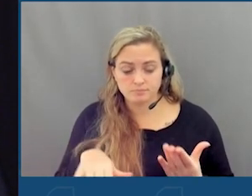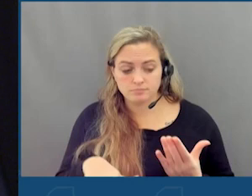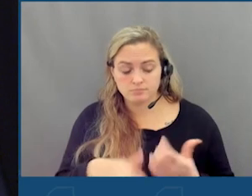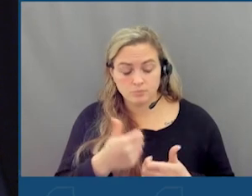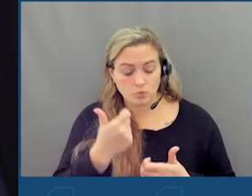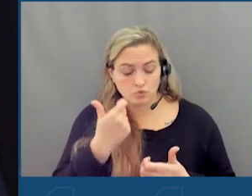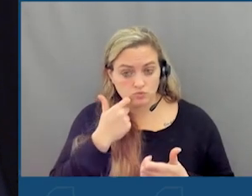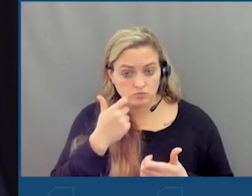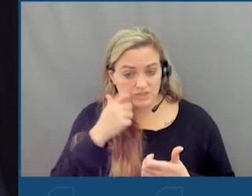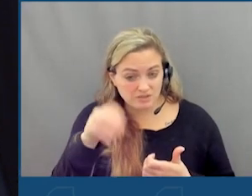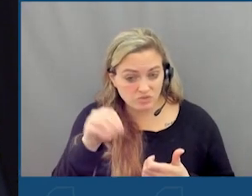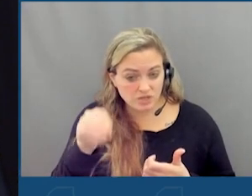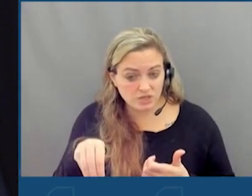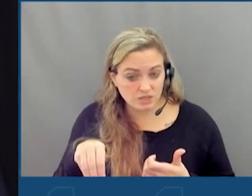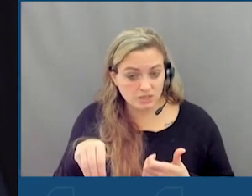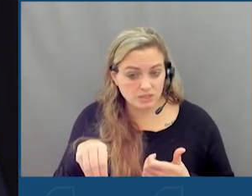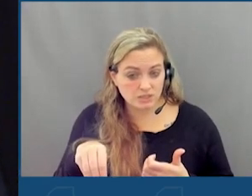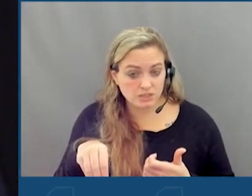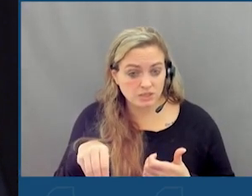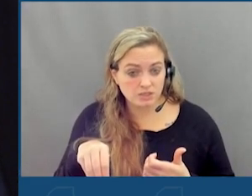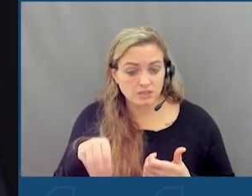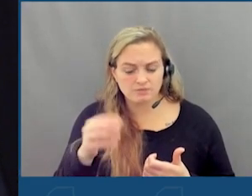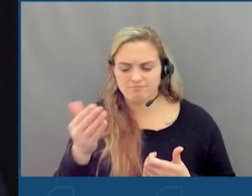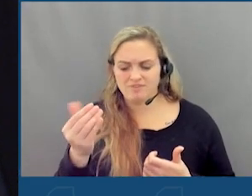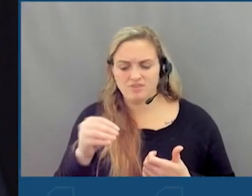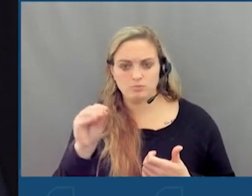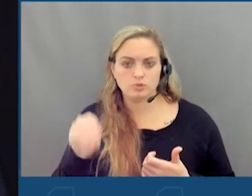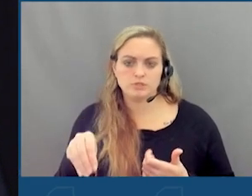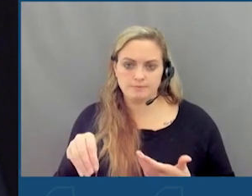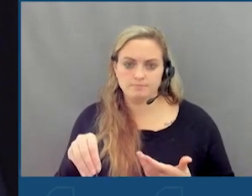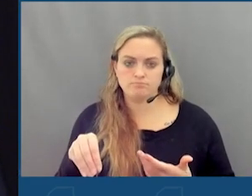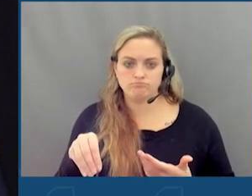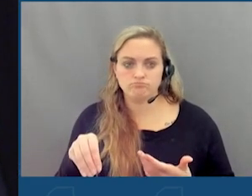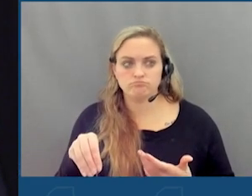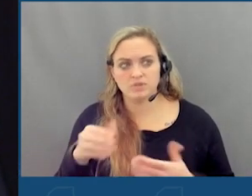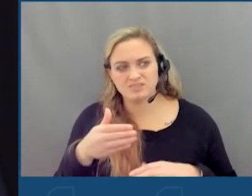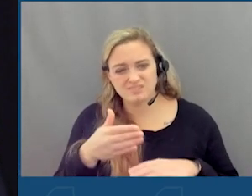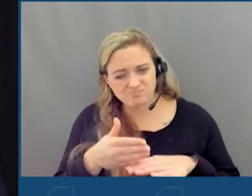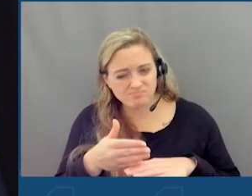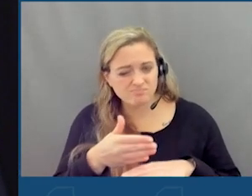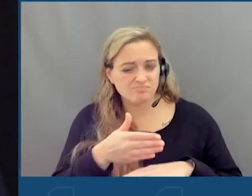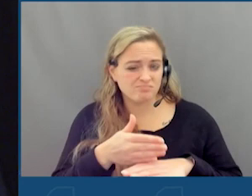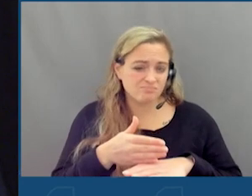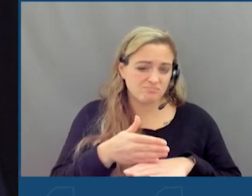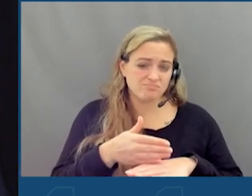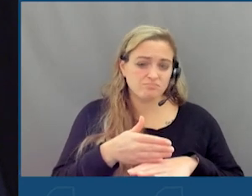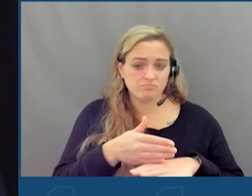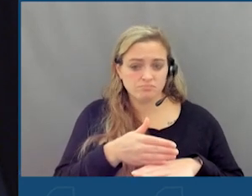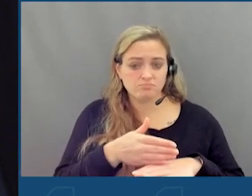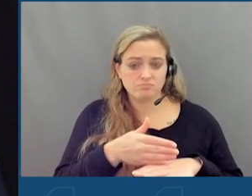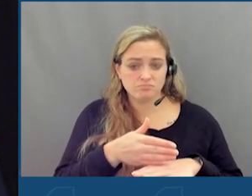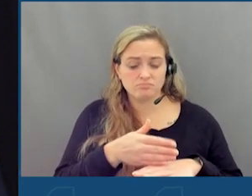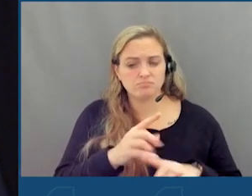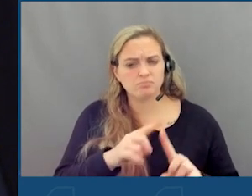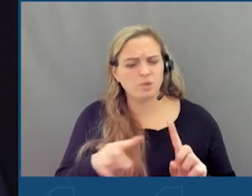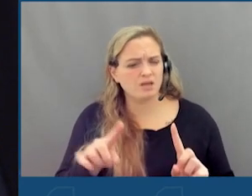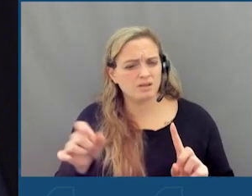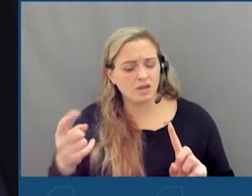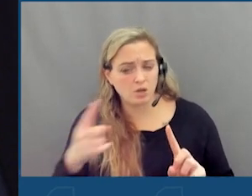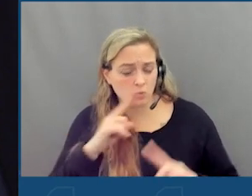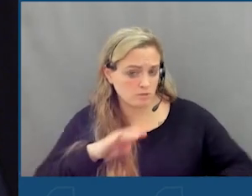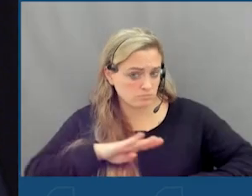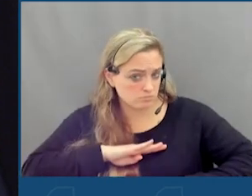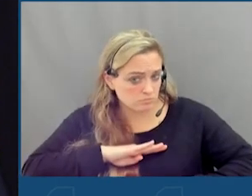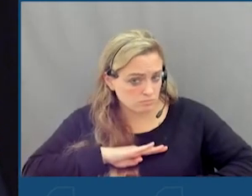recent rating, we're at 15%. That's progress. But is anybody satisfied with